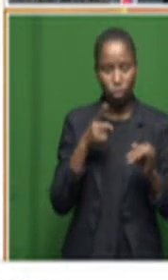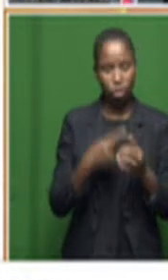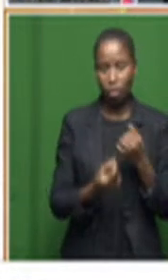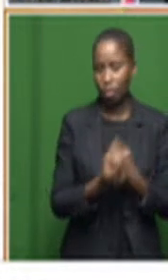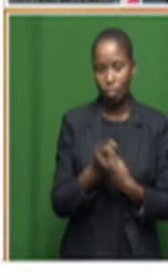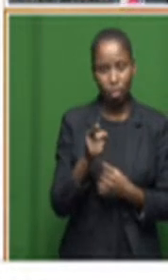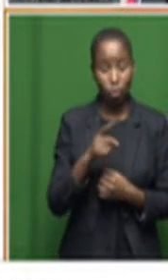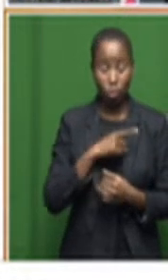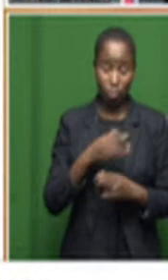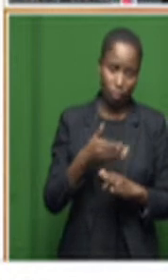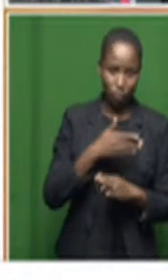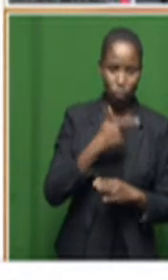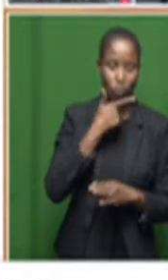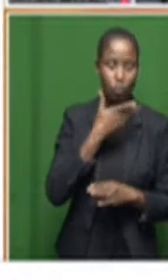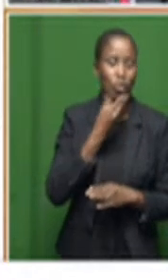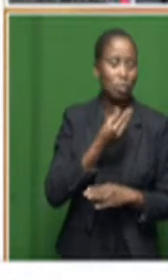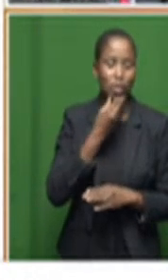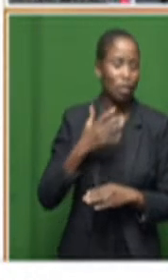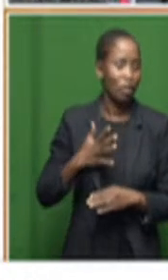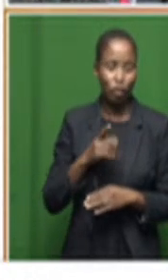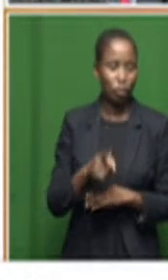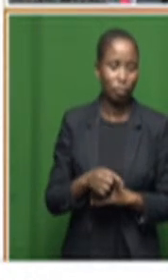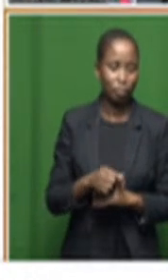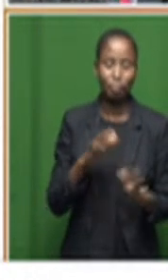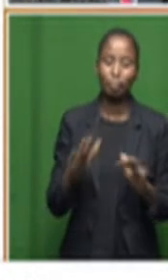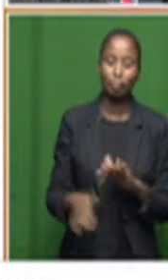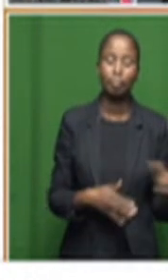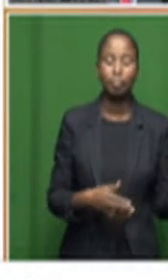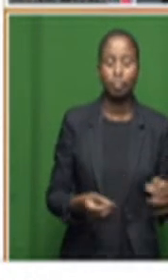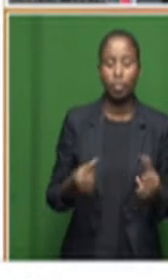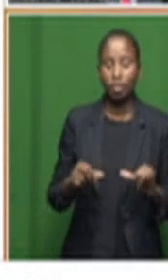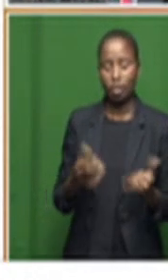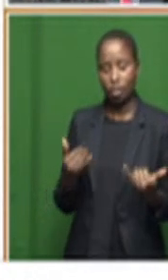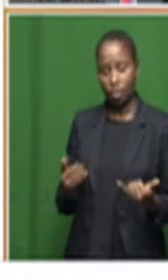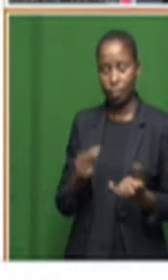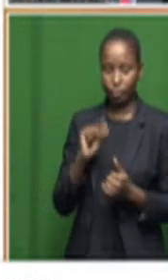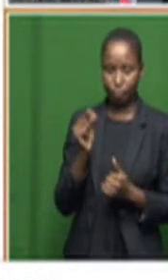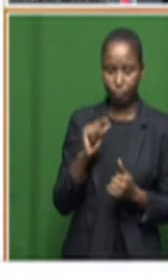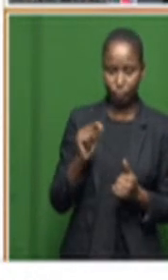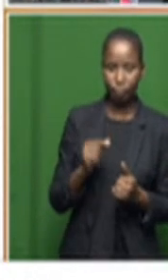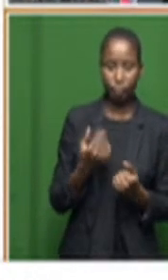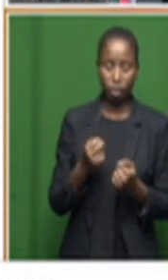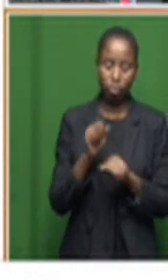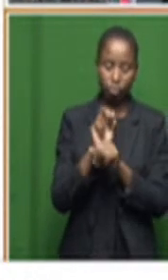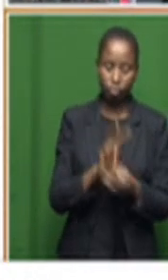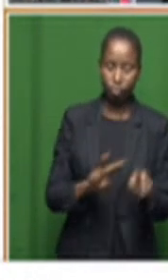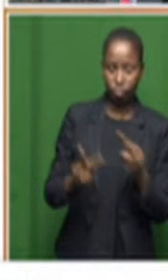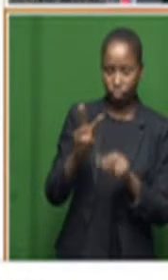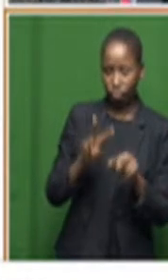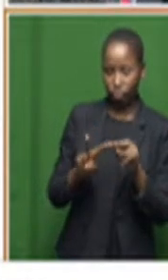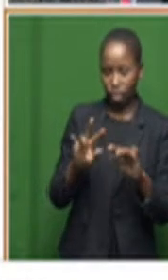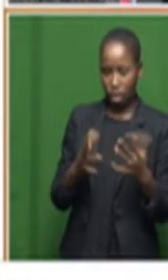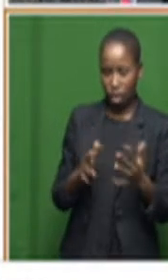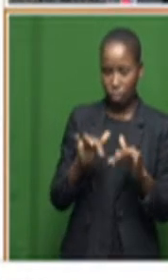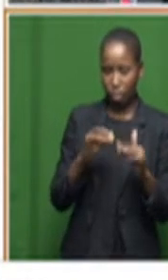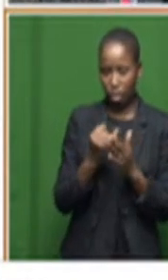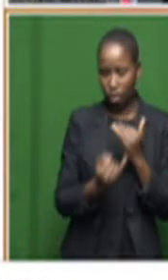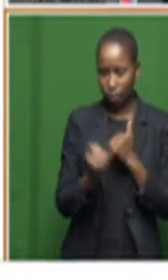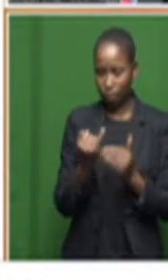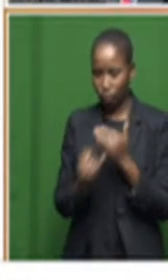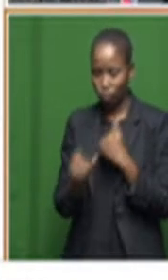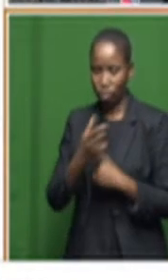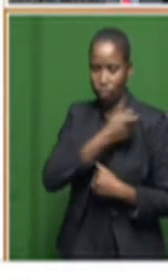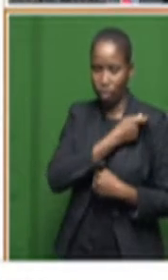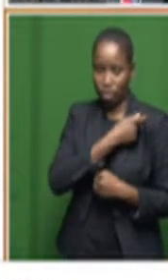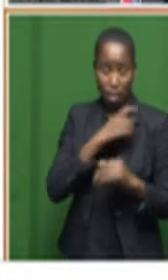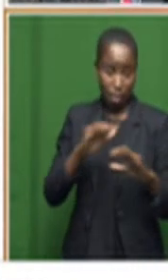to Christmas. In terms, I'm almost through this. We are monitoring how of the individuals